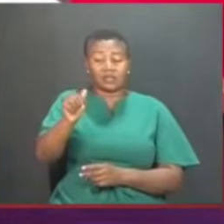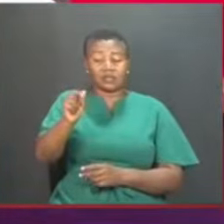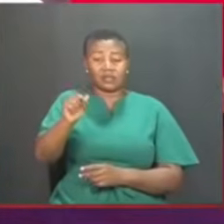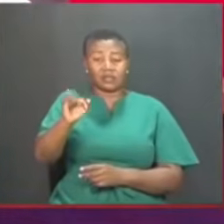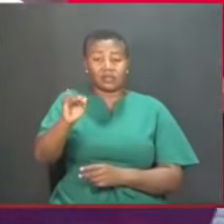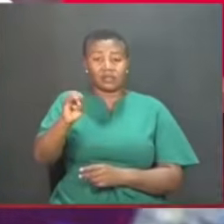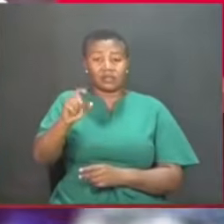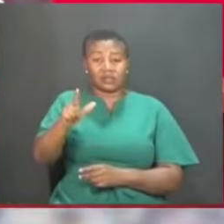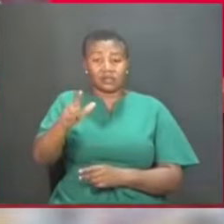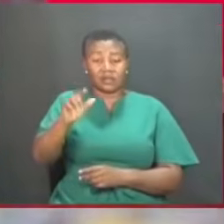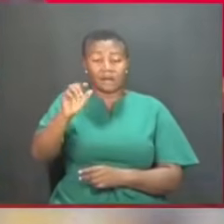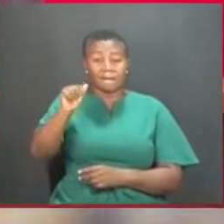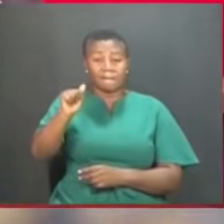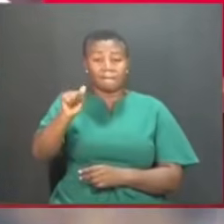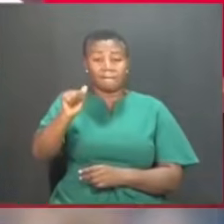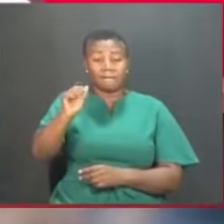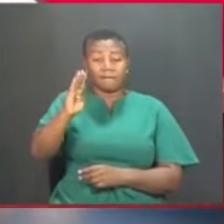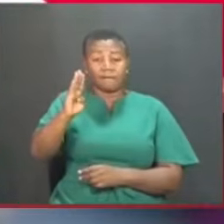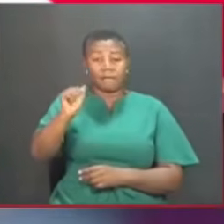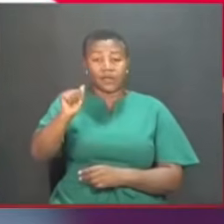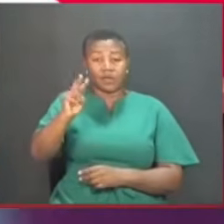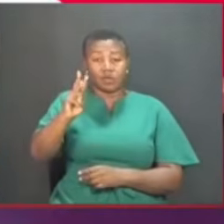and he's leading